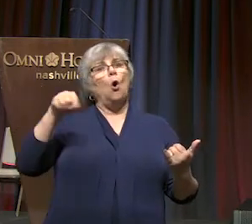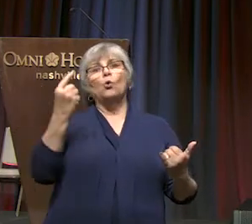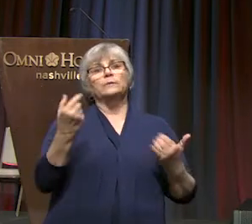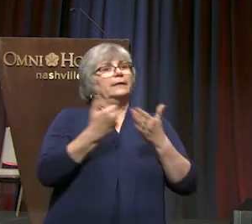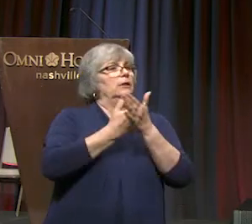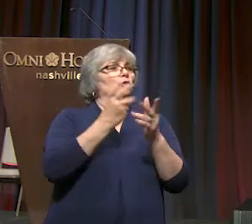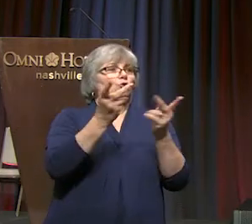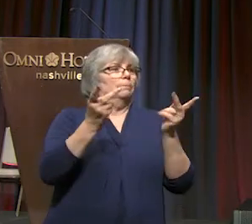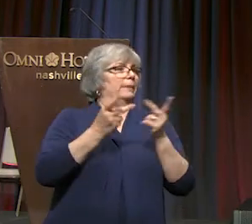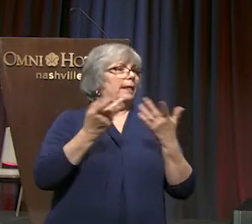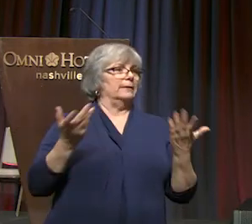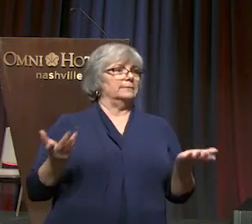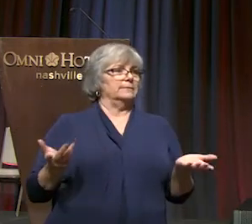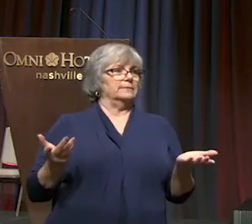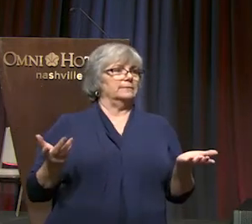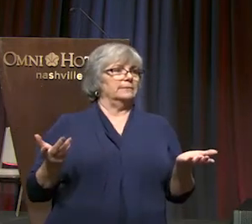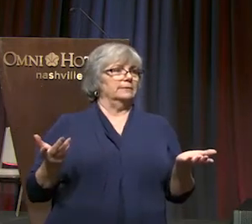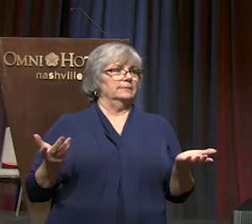place.